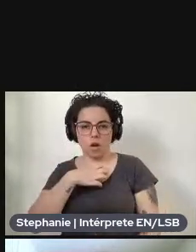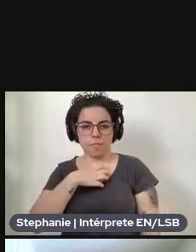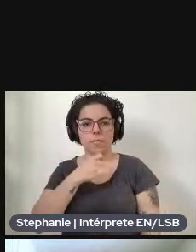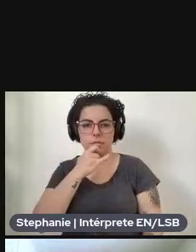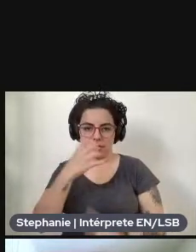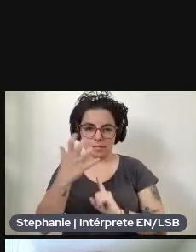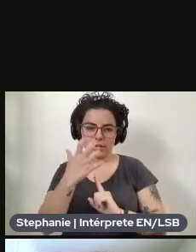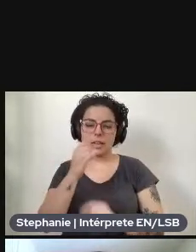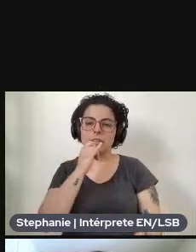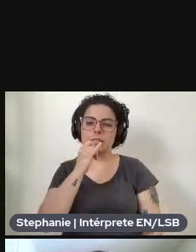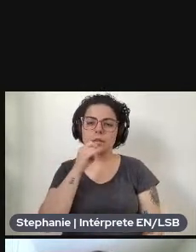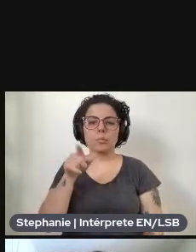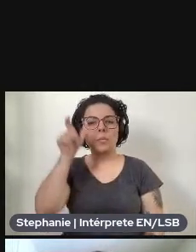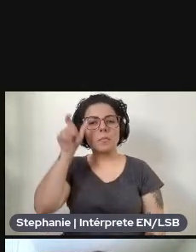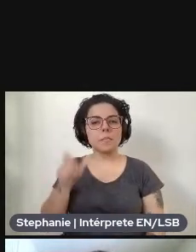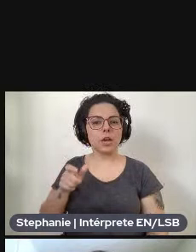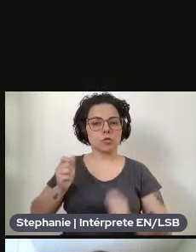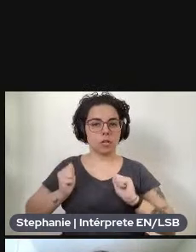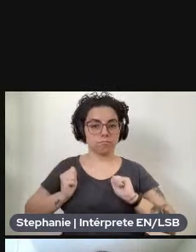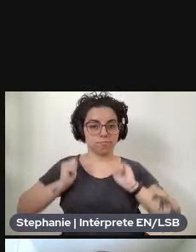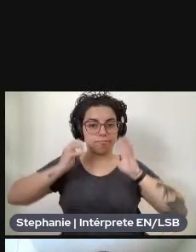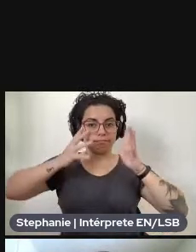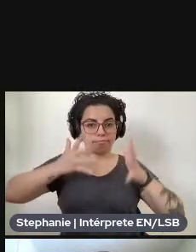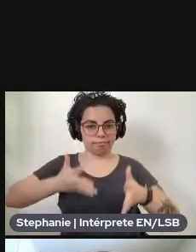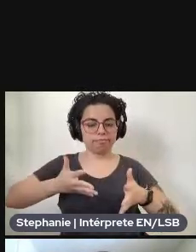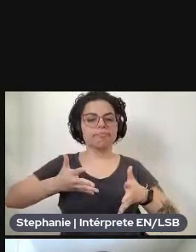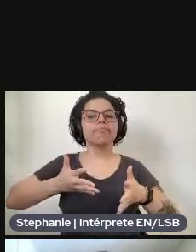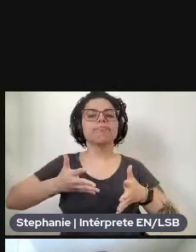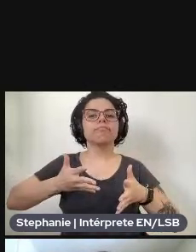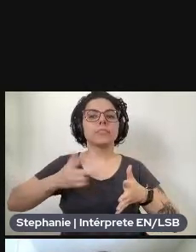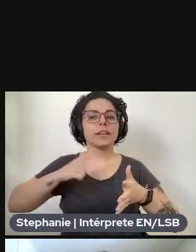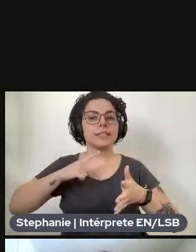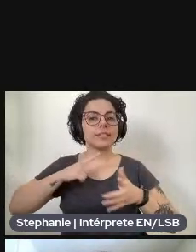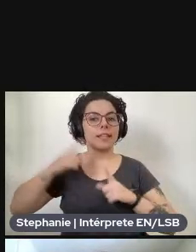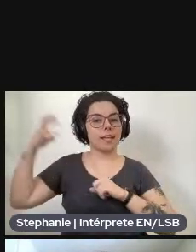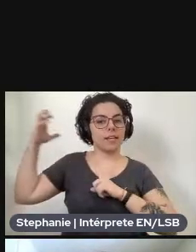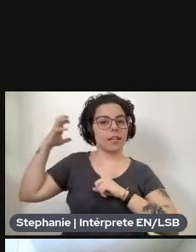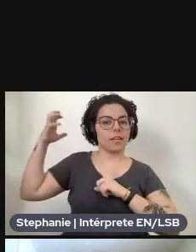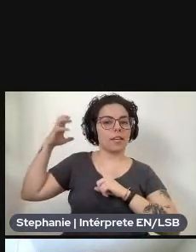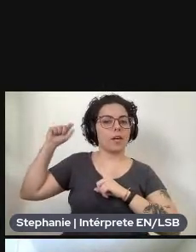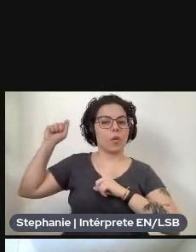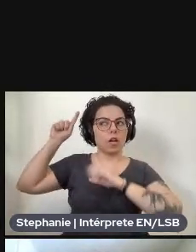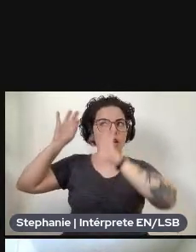here is the driving force of verbal formulation.